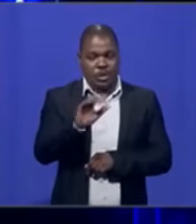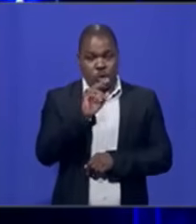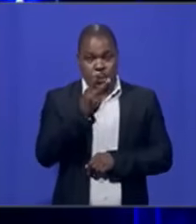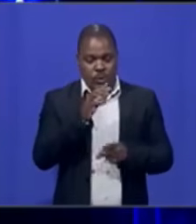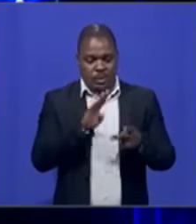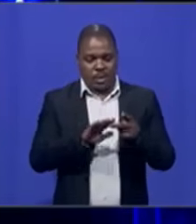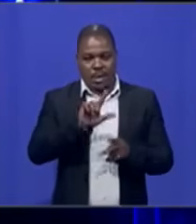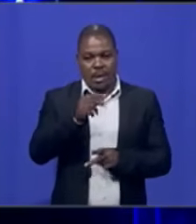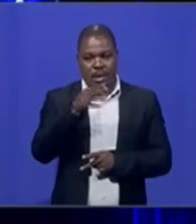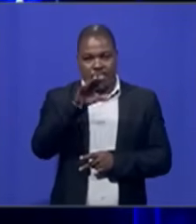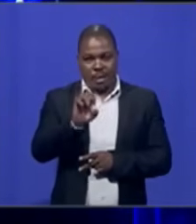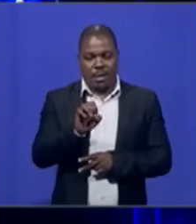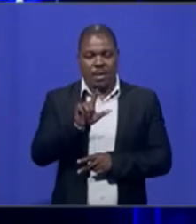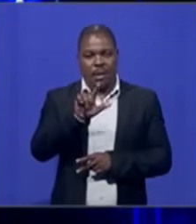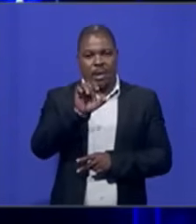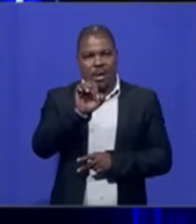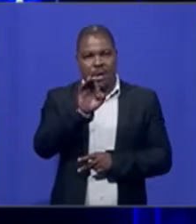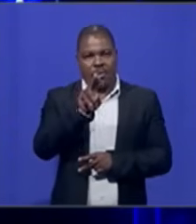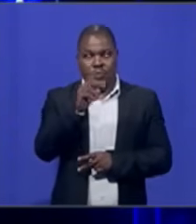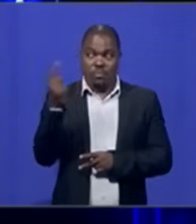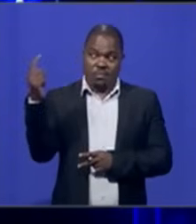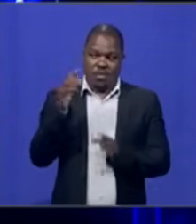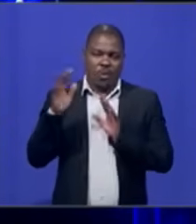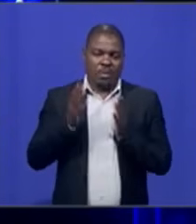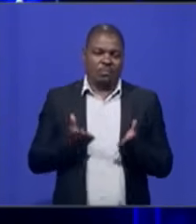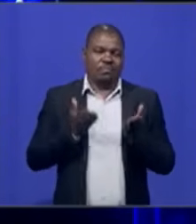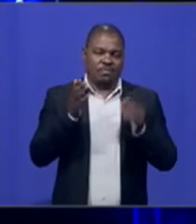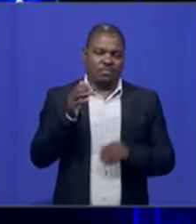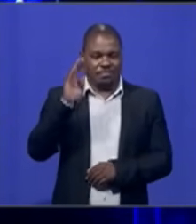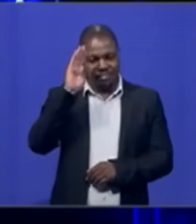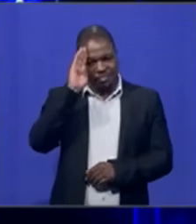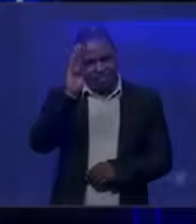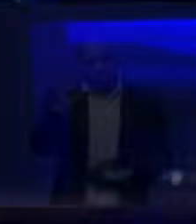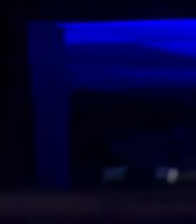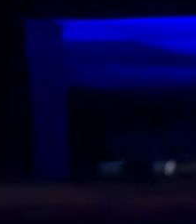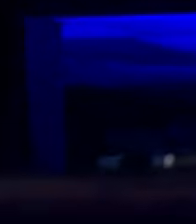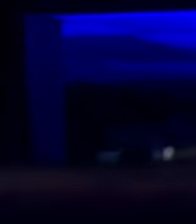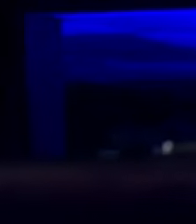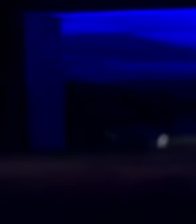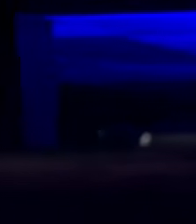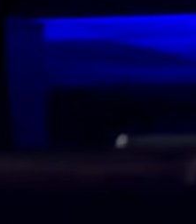SABC High. Le fungtang wa latela ka ditaba tsa bolipi. Salang hantle.